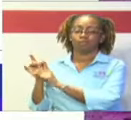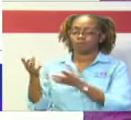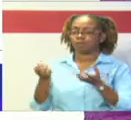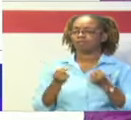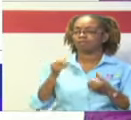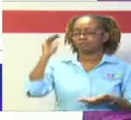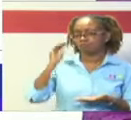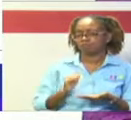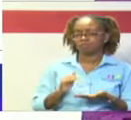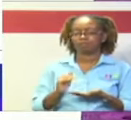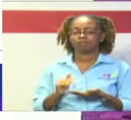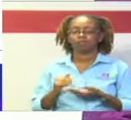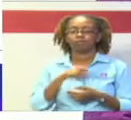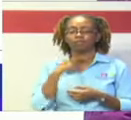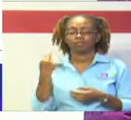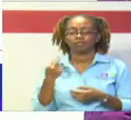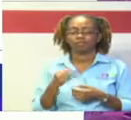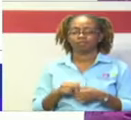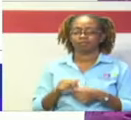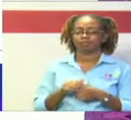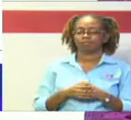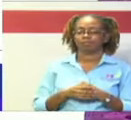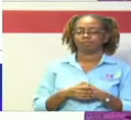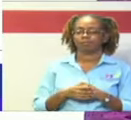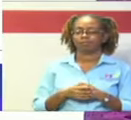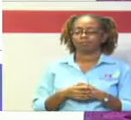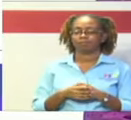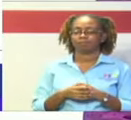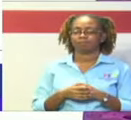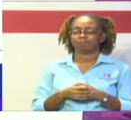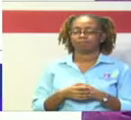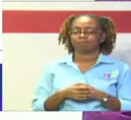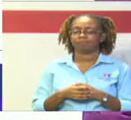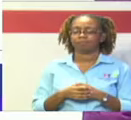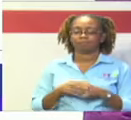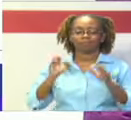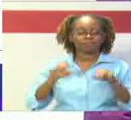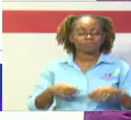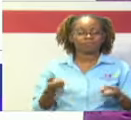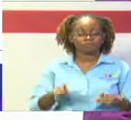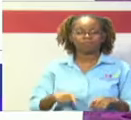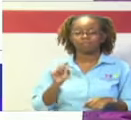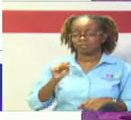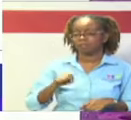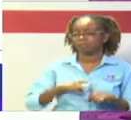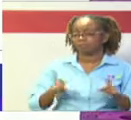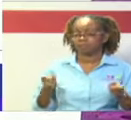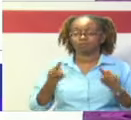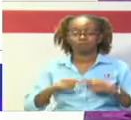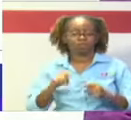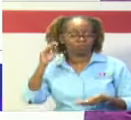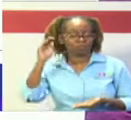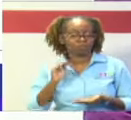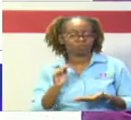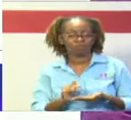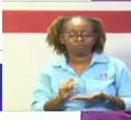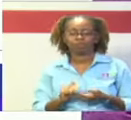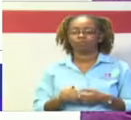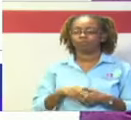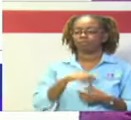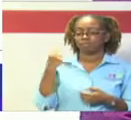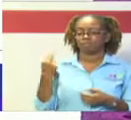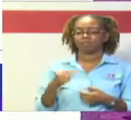cannot happen. And so that is why we have to continue to practice all of the interventions that we've been practicing before,